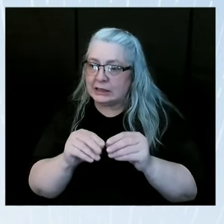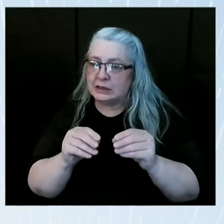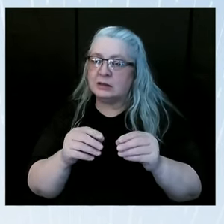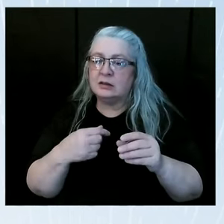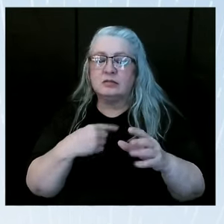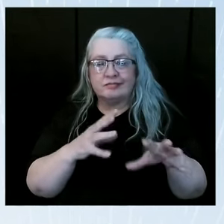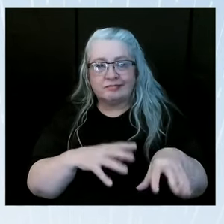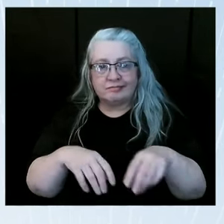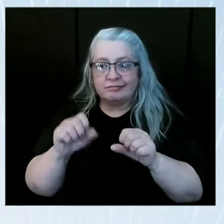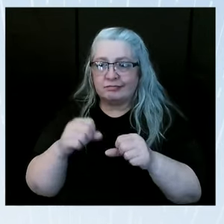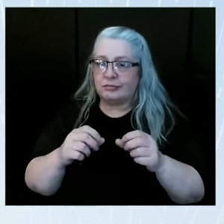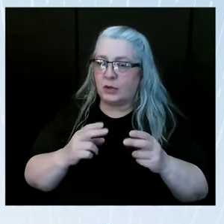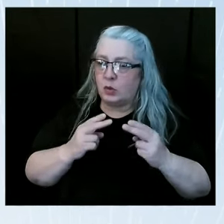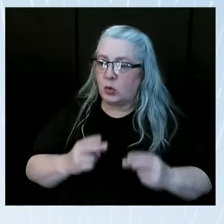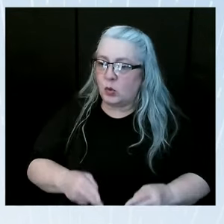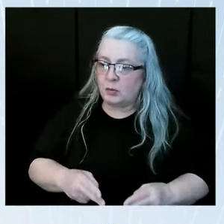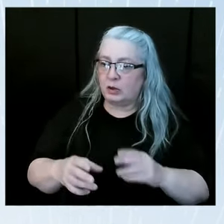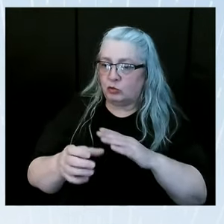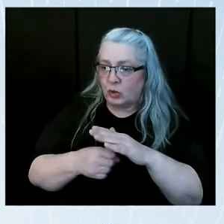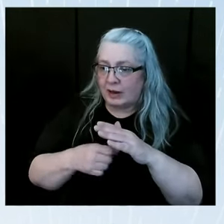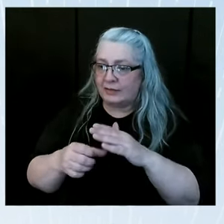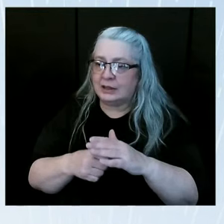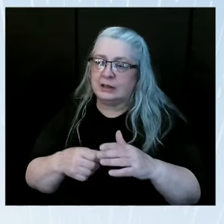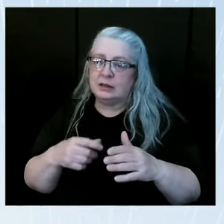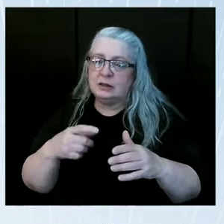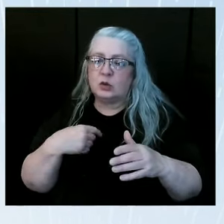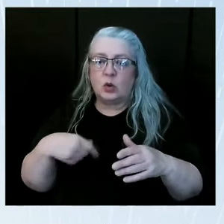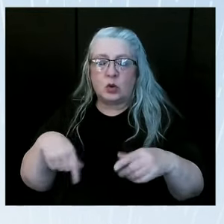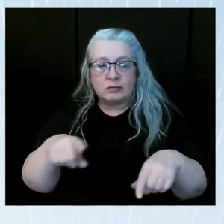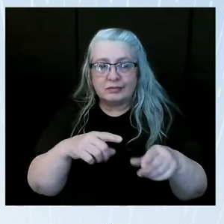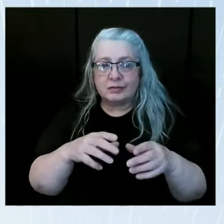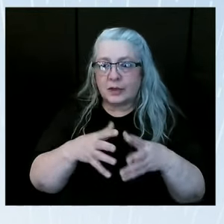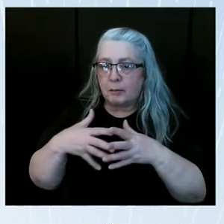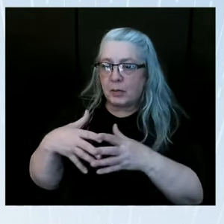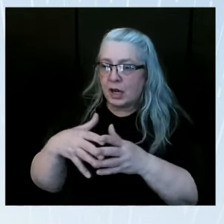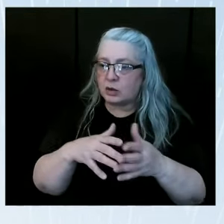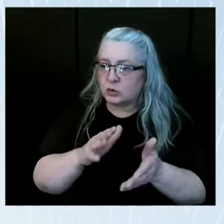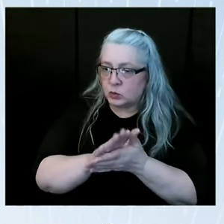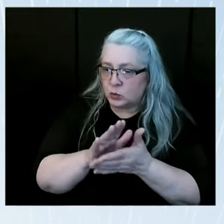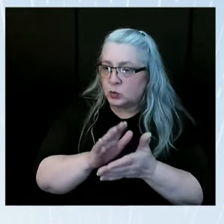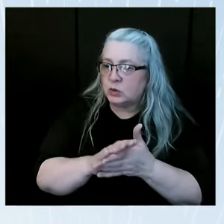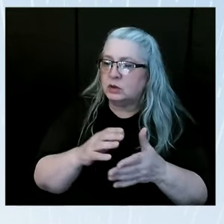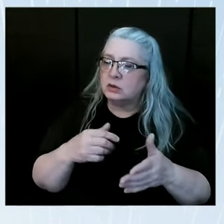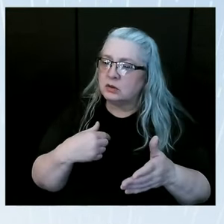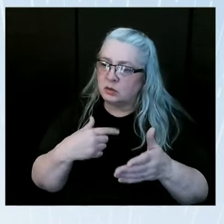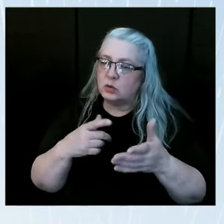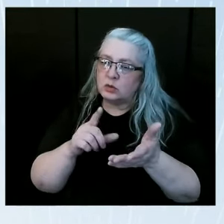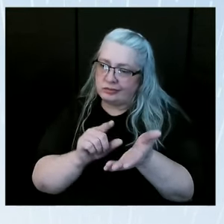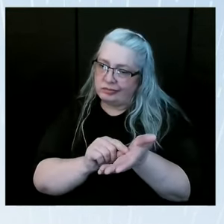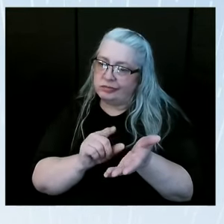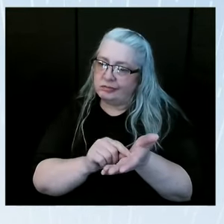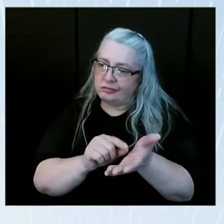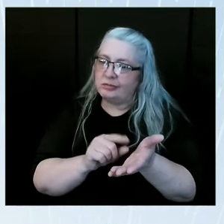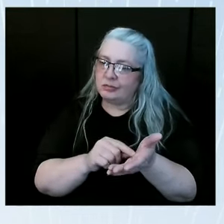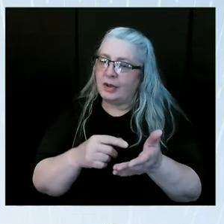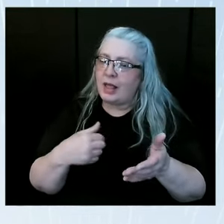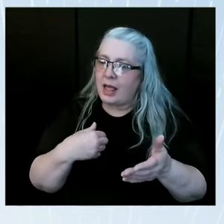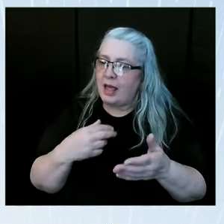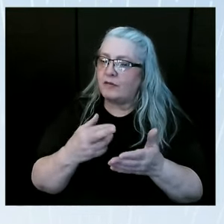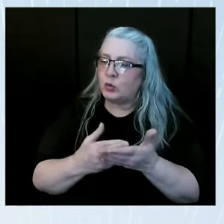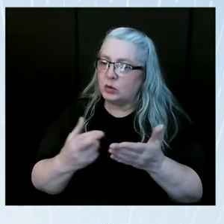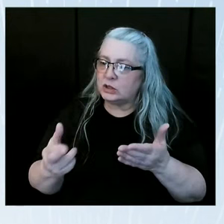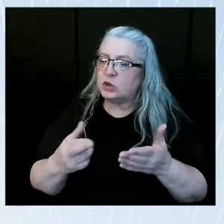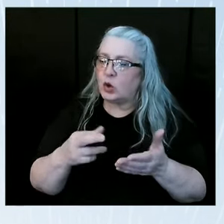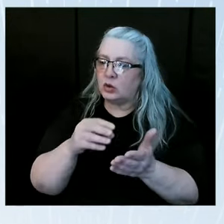be a complement to our popular resource document called Human Trafficking in America's Schools. This staff development series